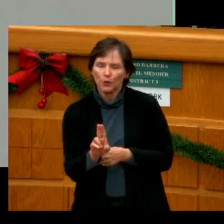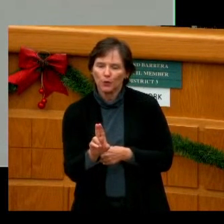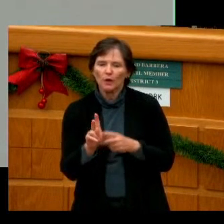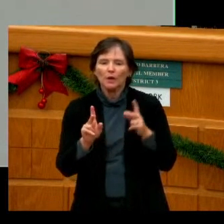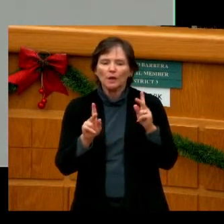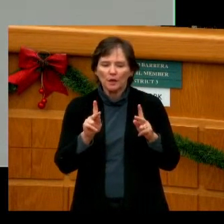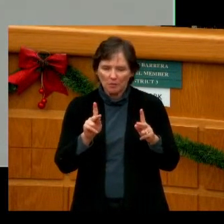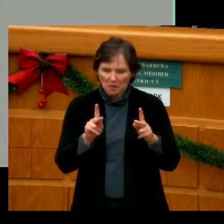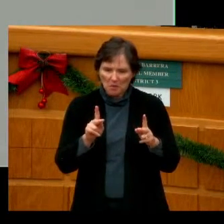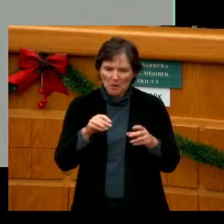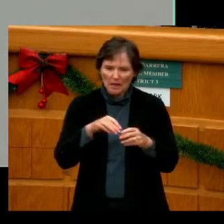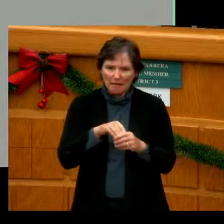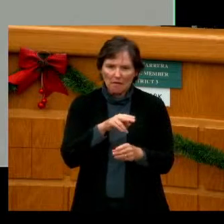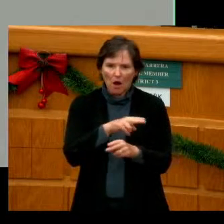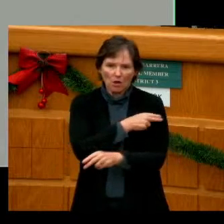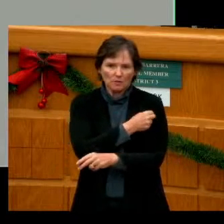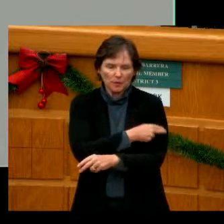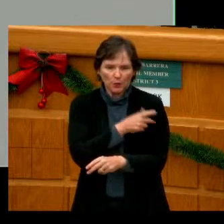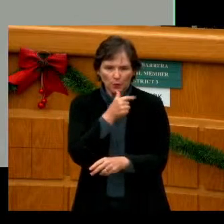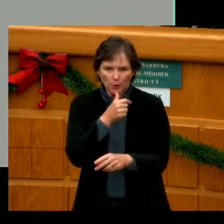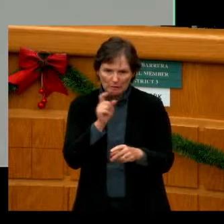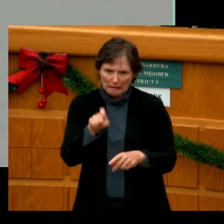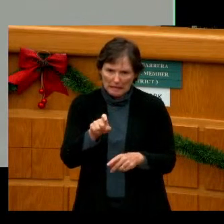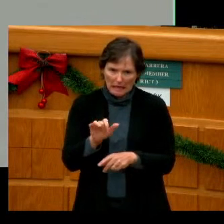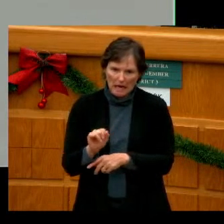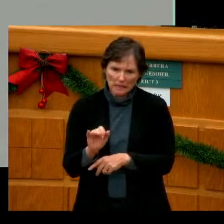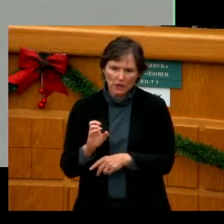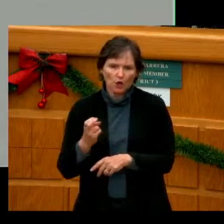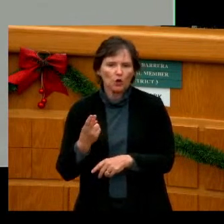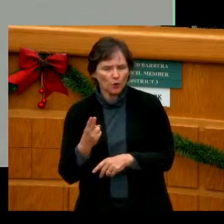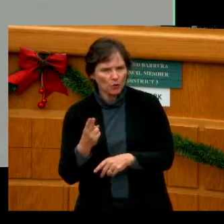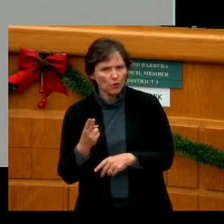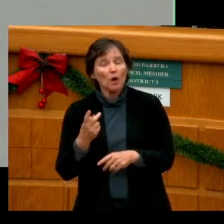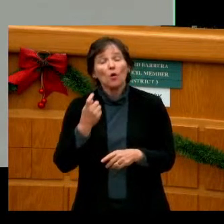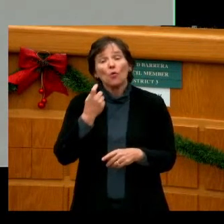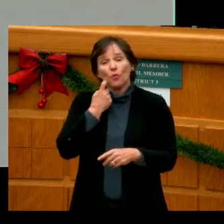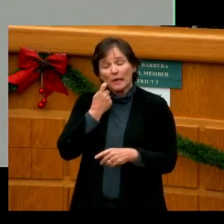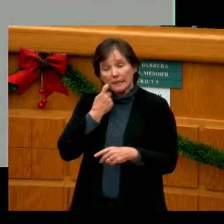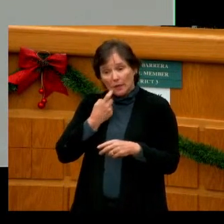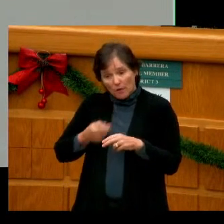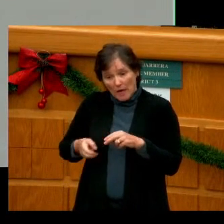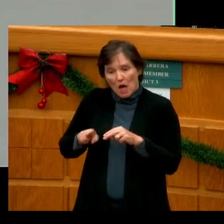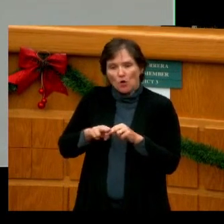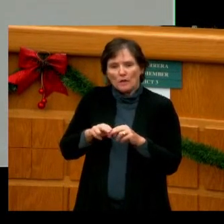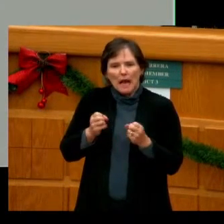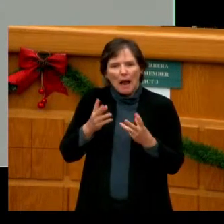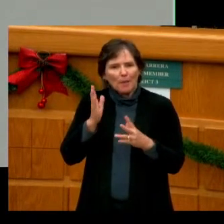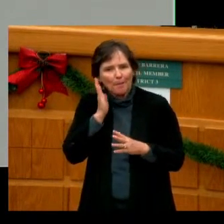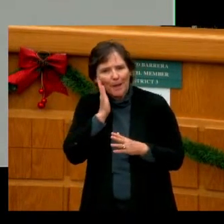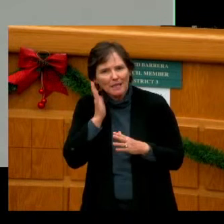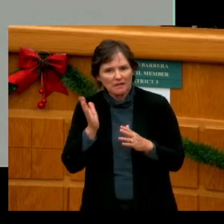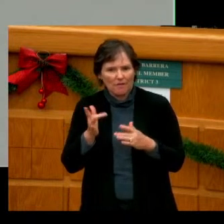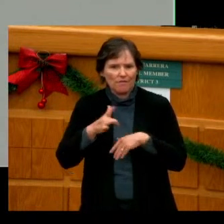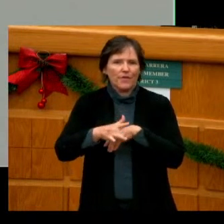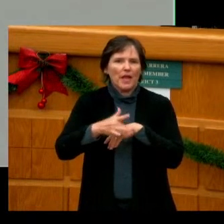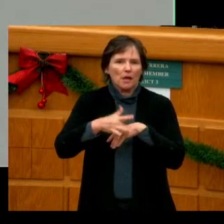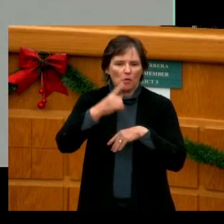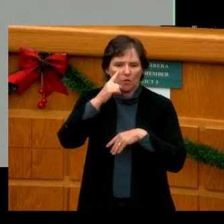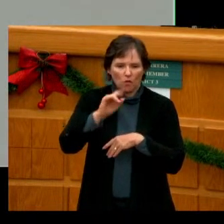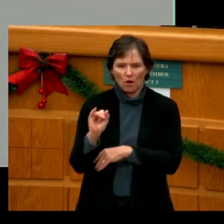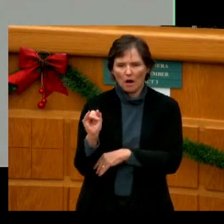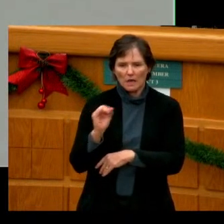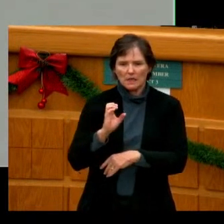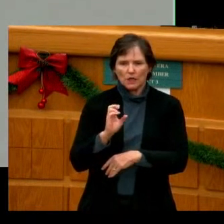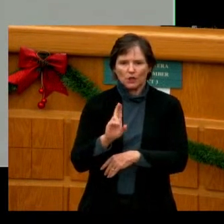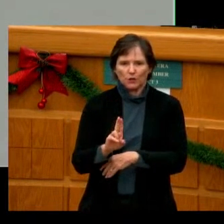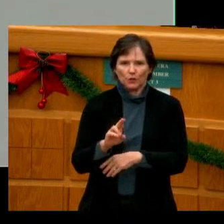ICU capacity to handle the COVID patients. They're in place, they've increased over the past couple weeks. And again, don't